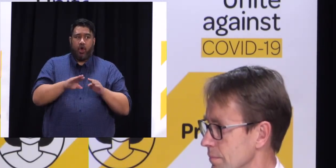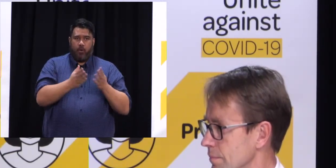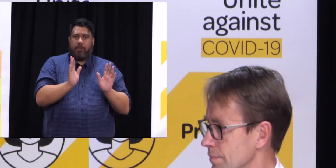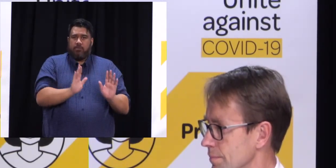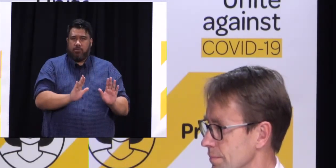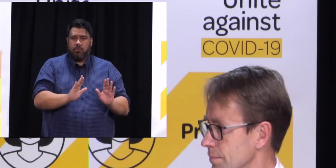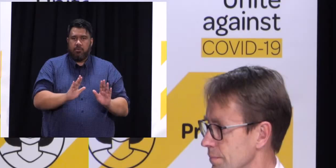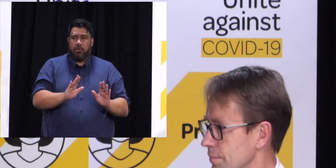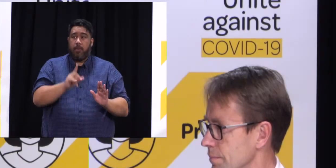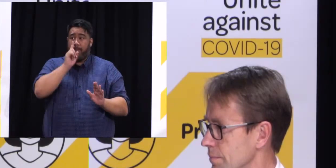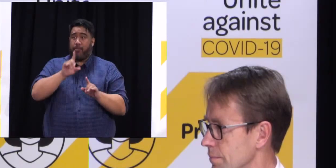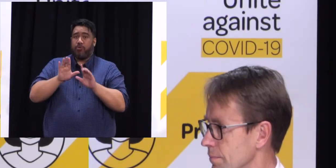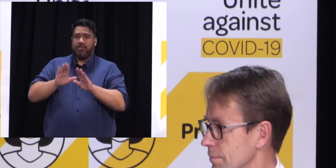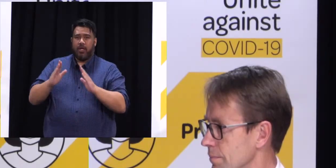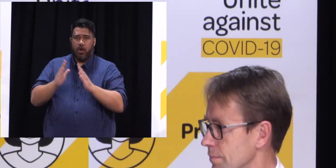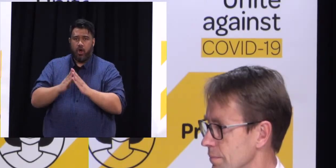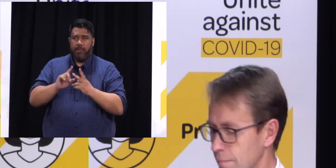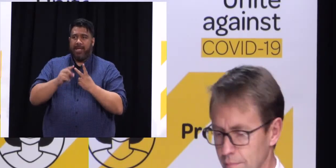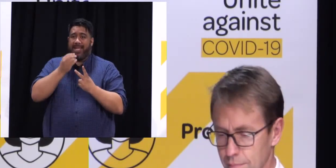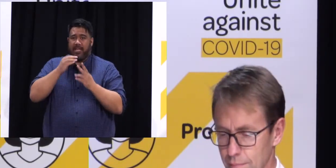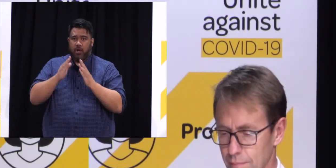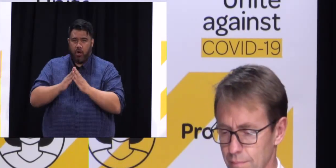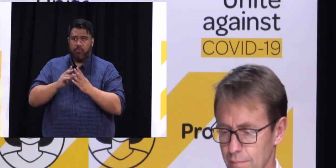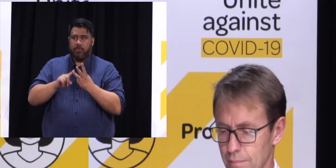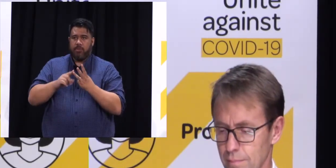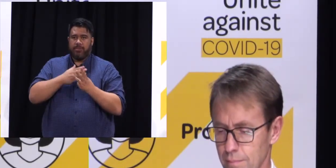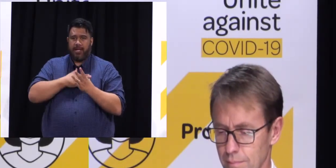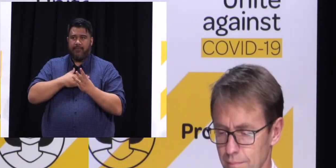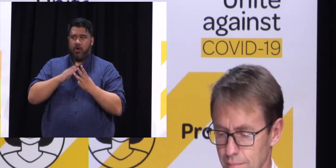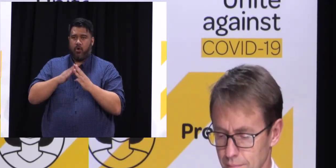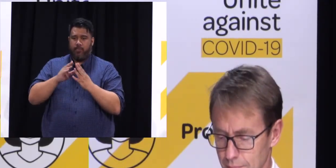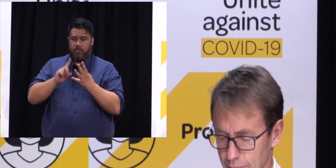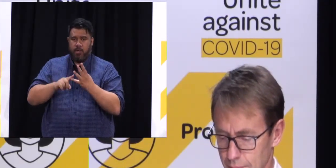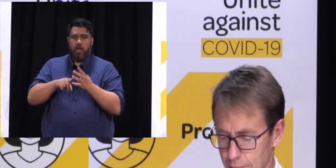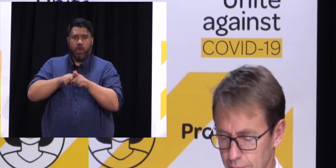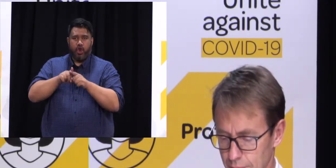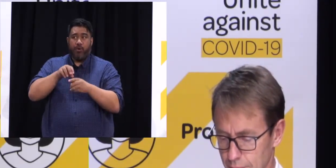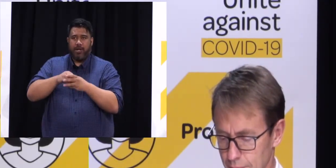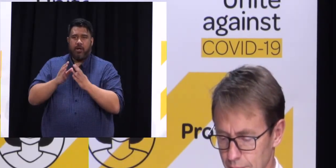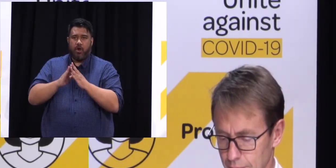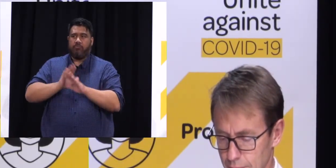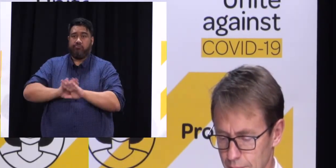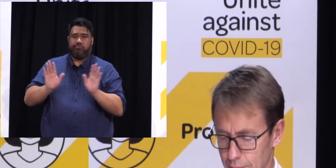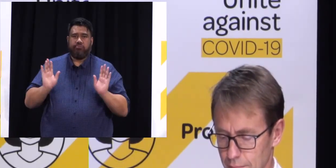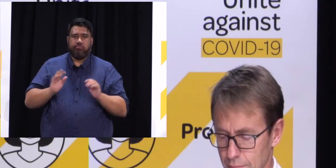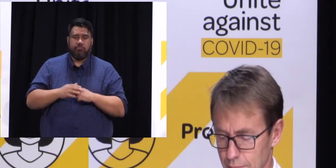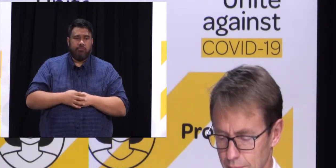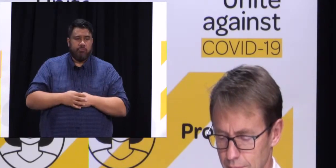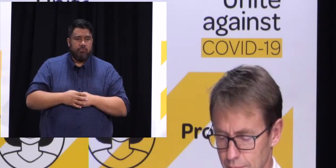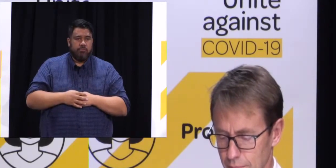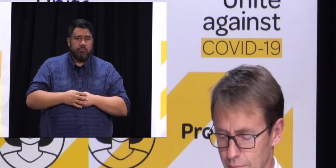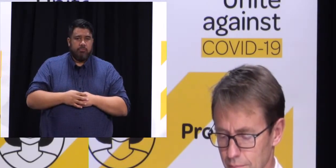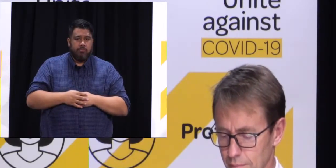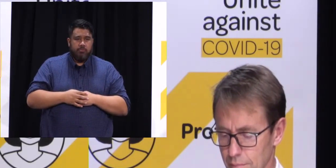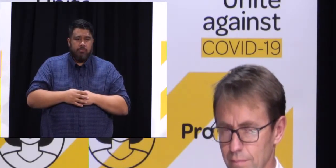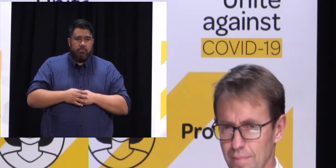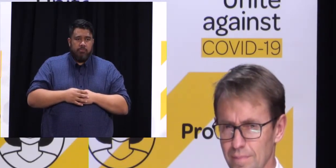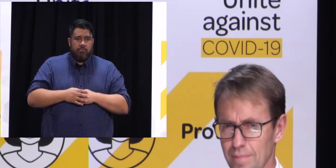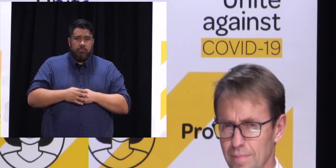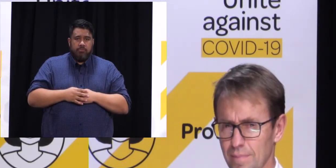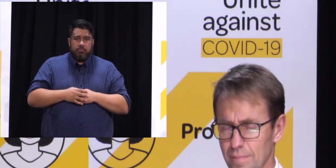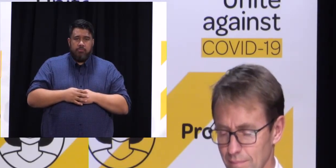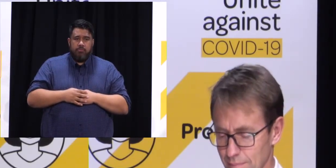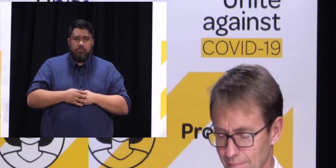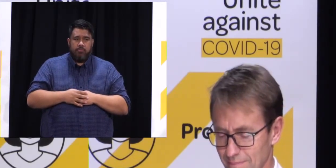in their home, fed in their homes, and able to safely learn in their homes. And beyond that, we really keep it restricted. So just on lockdown